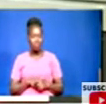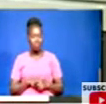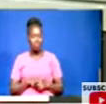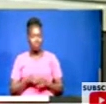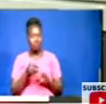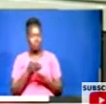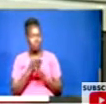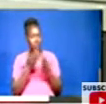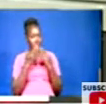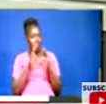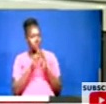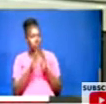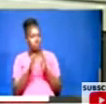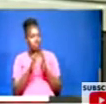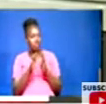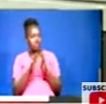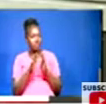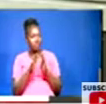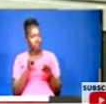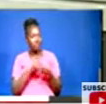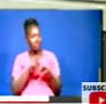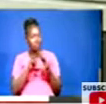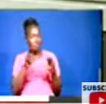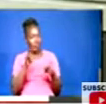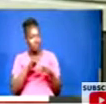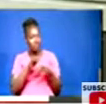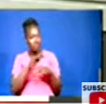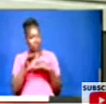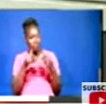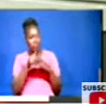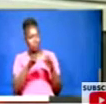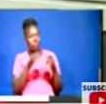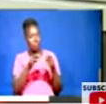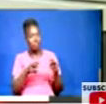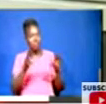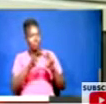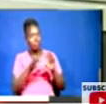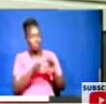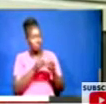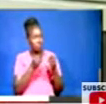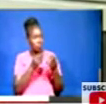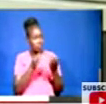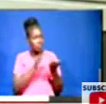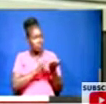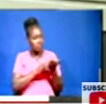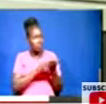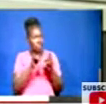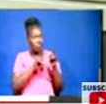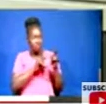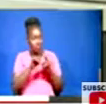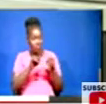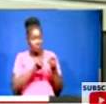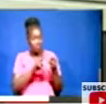that issue, I want to hear from you. I mean, when you look at the whole, you know, agricultural value chain, you know, there are so many components. There is transport, there